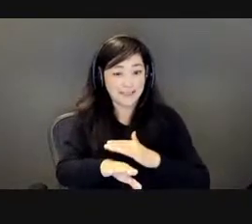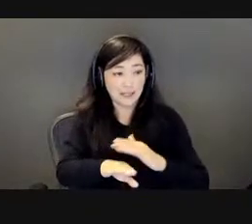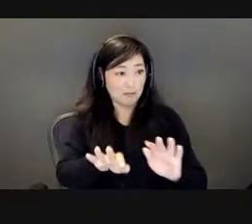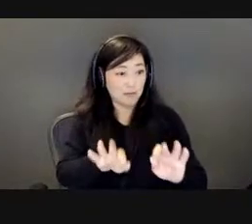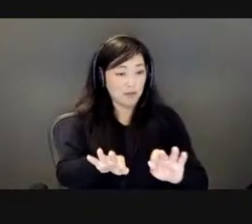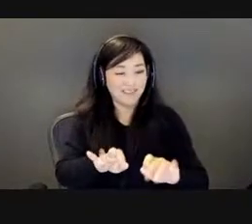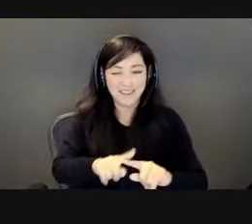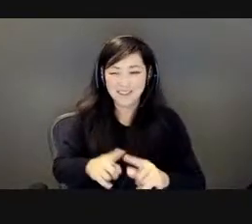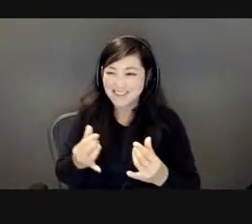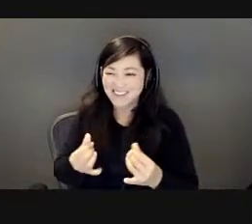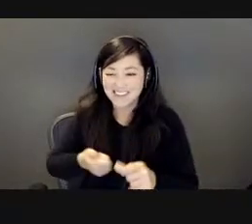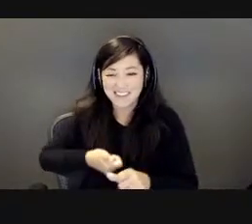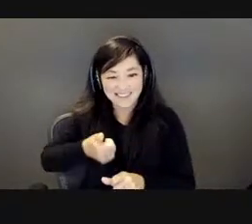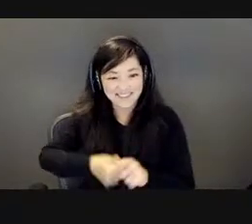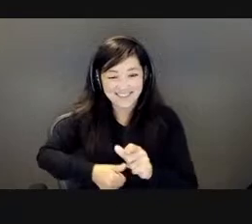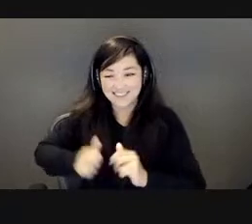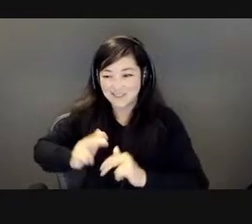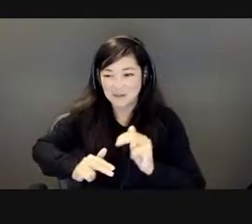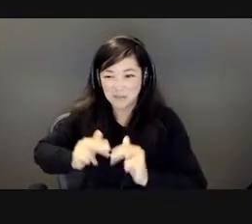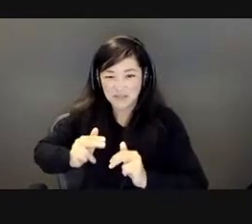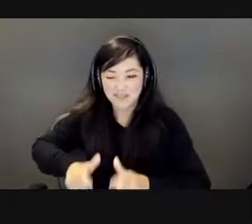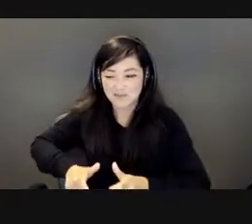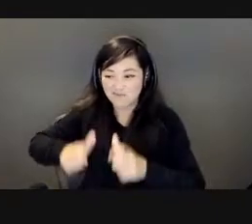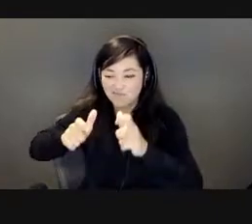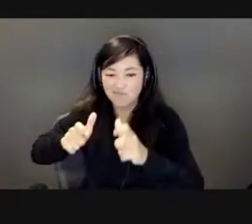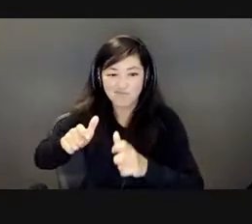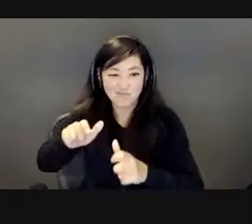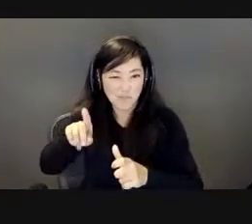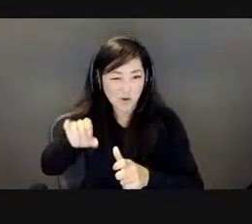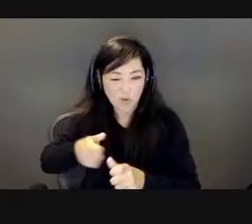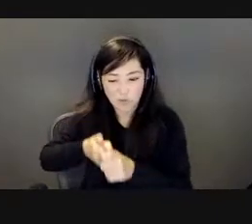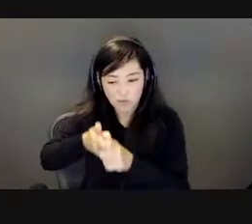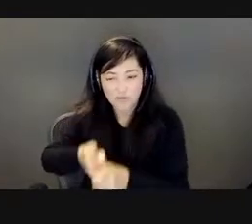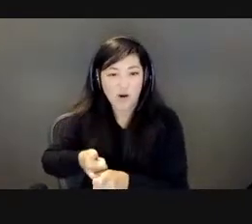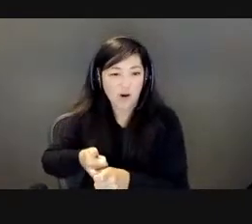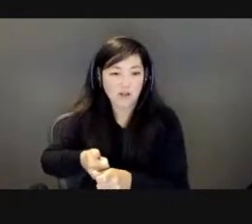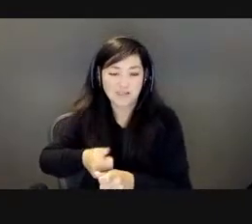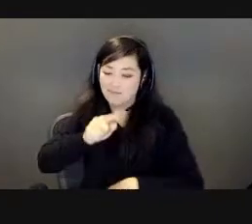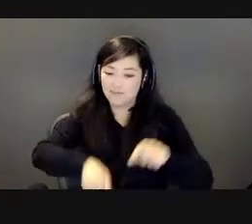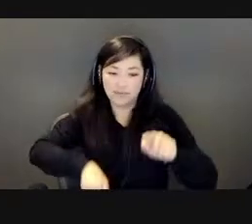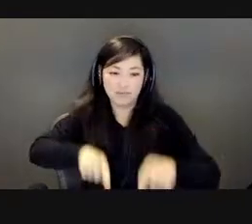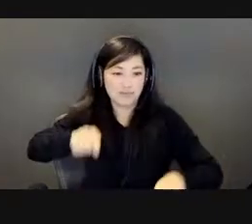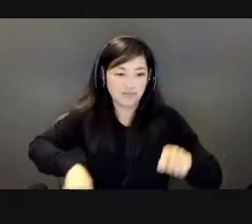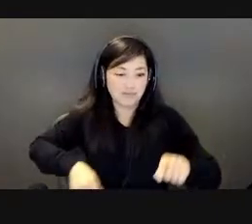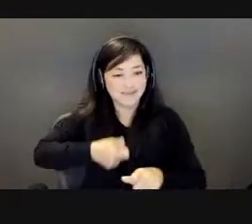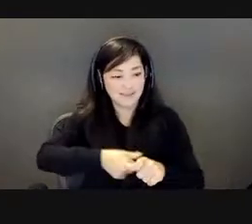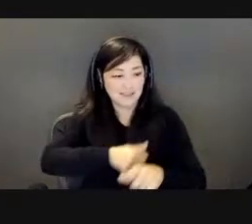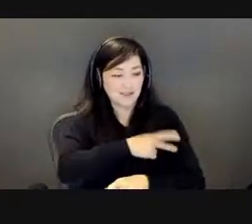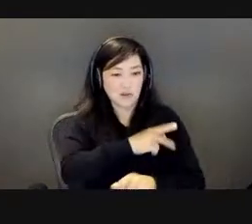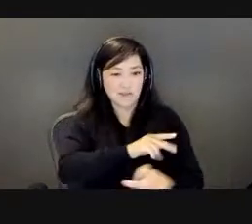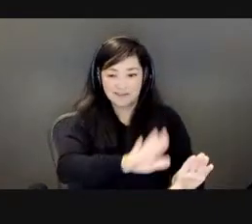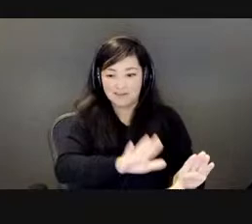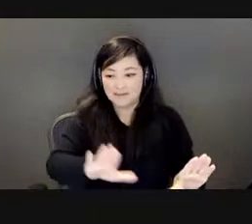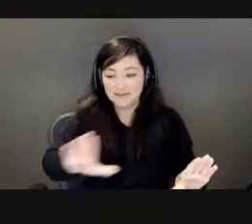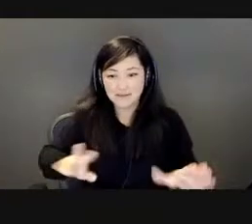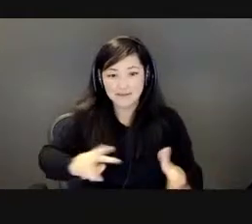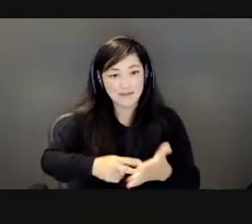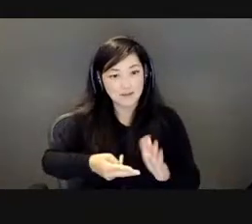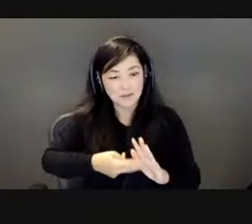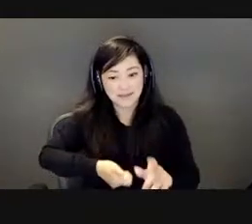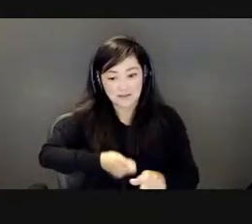so different within each different city, province, that it can be different within each